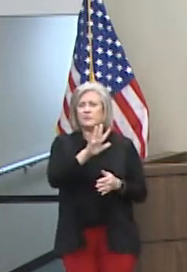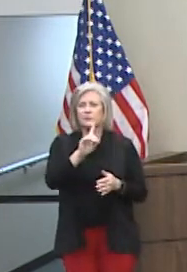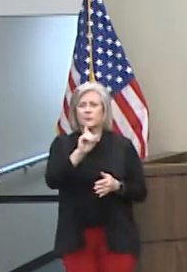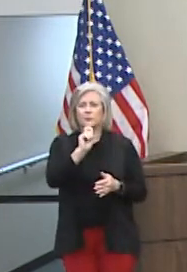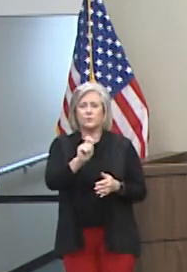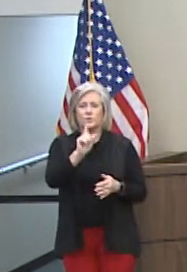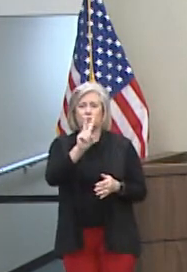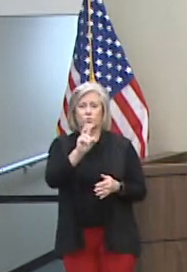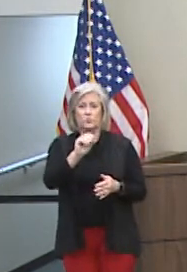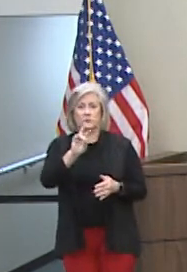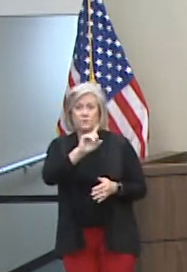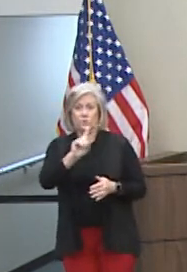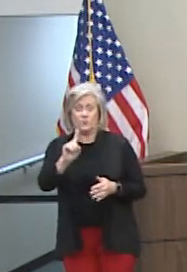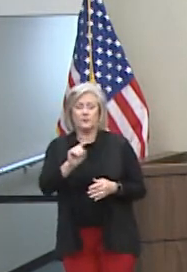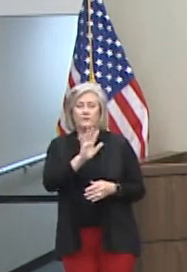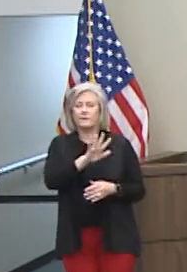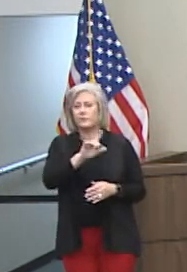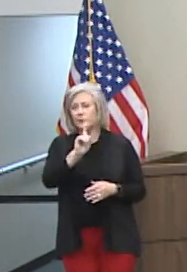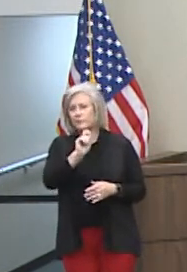551.071 and